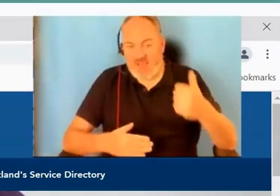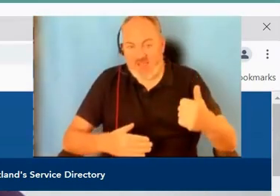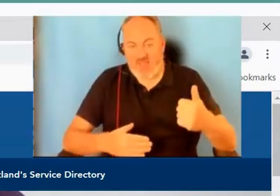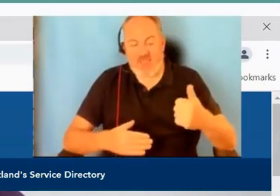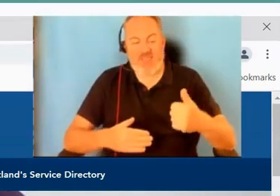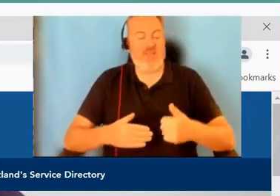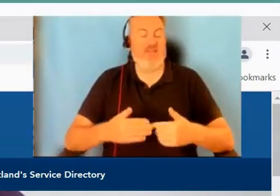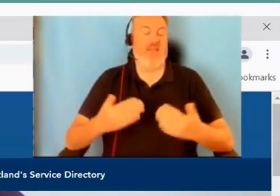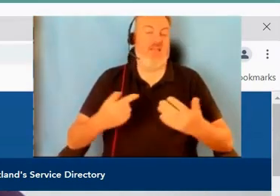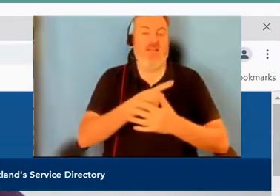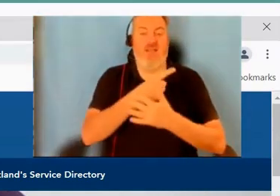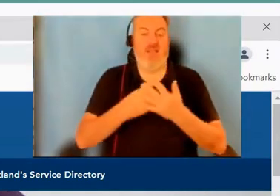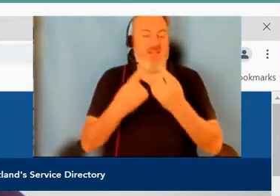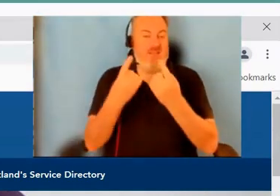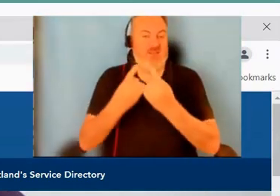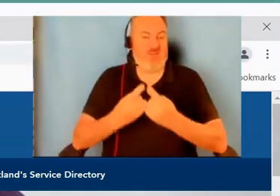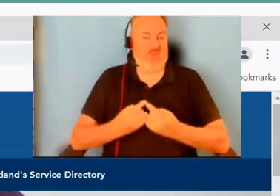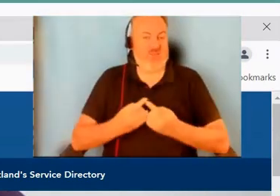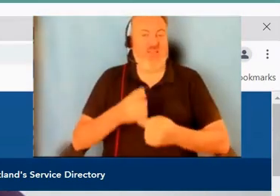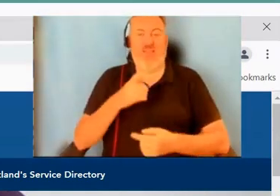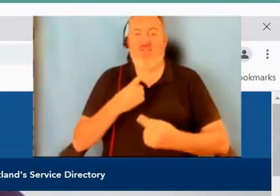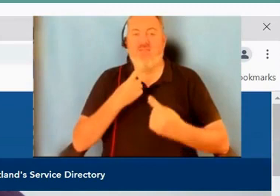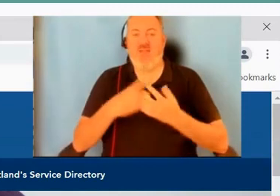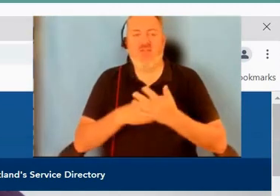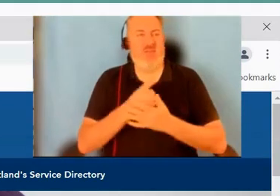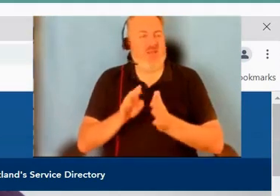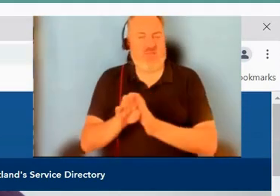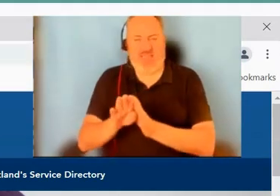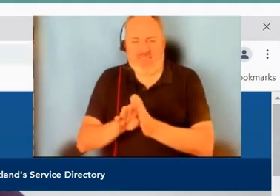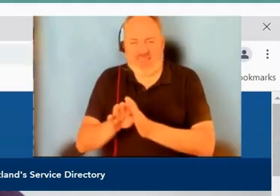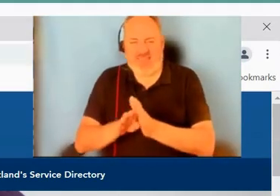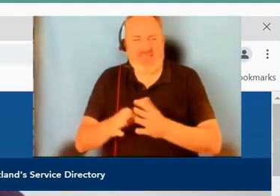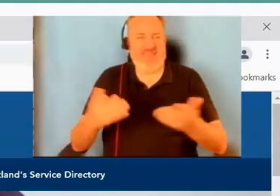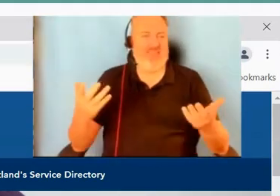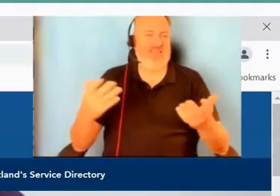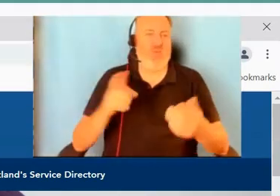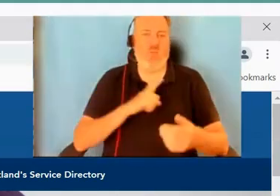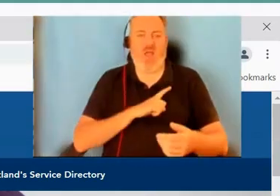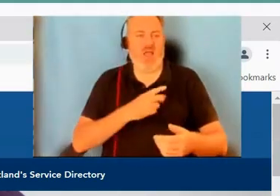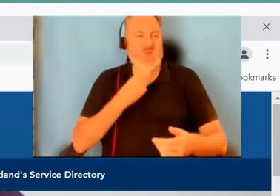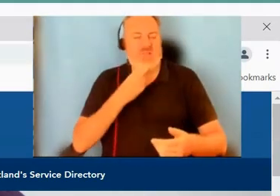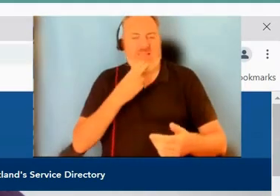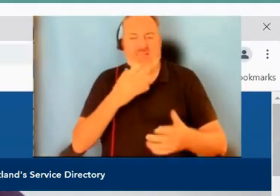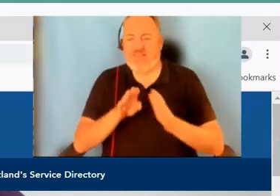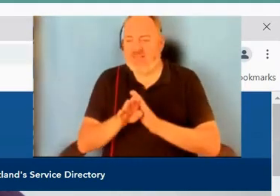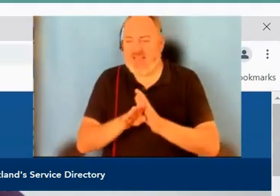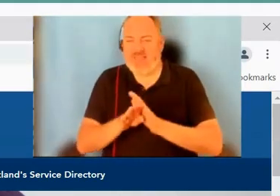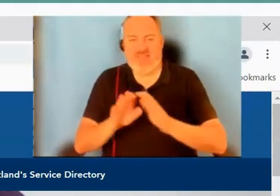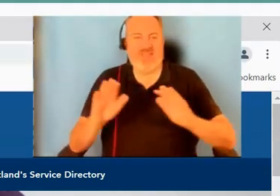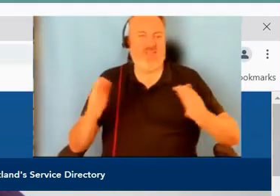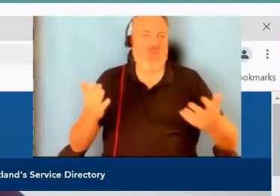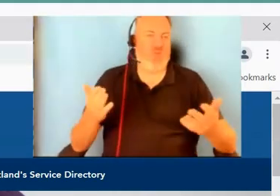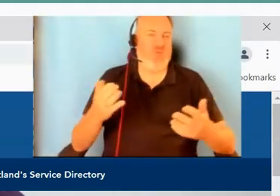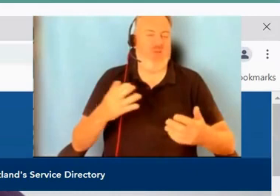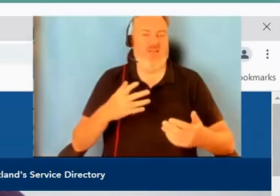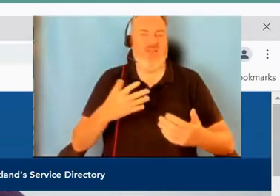different conditions. They have information on tests and treatments, so why you might be needing a test or a treatment, advice on healthy